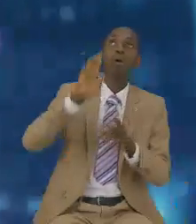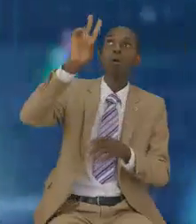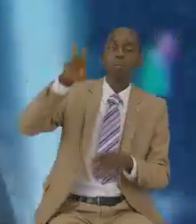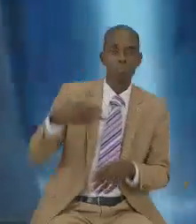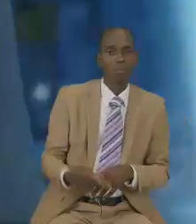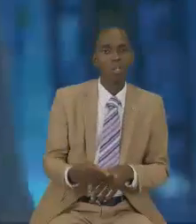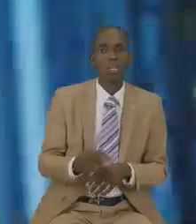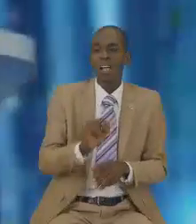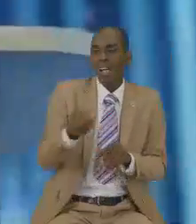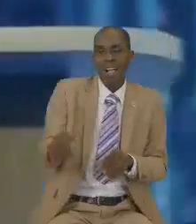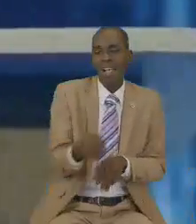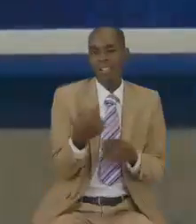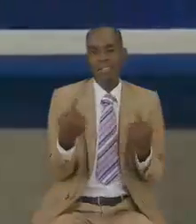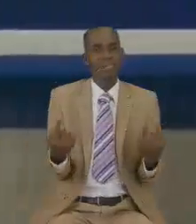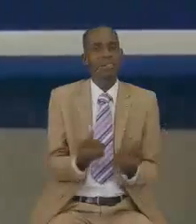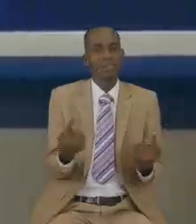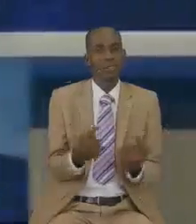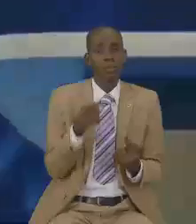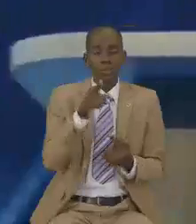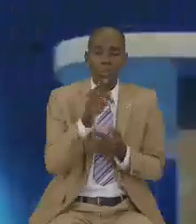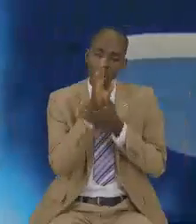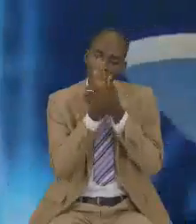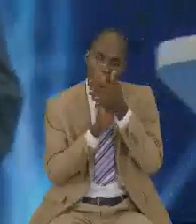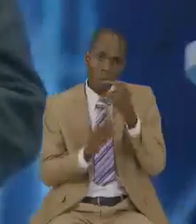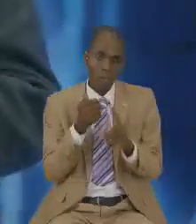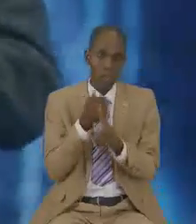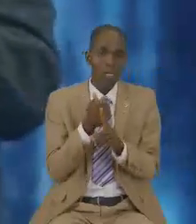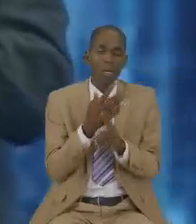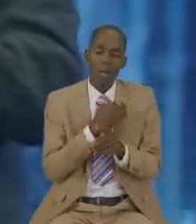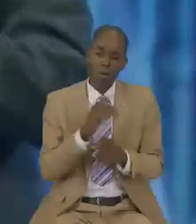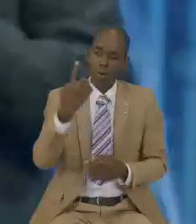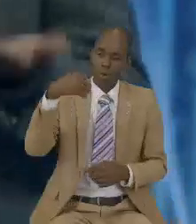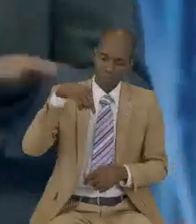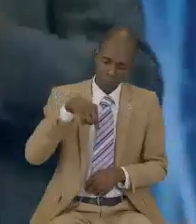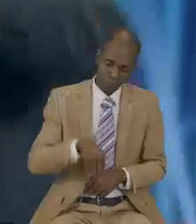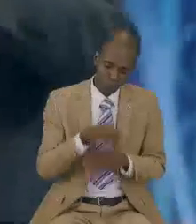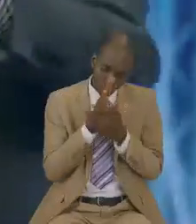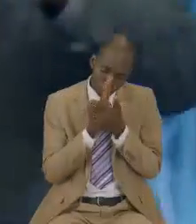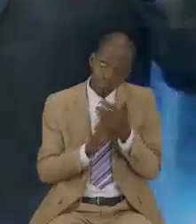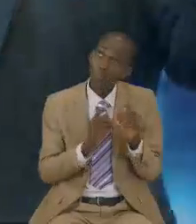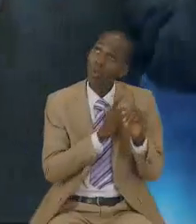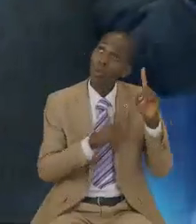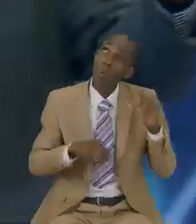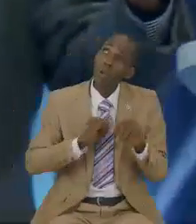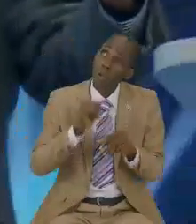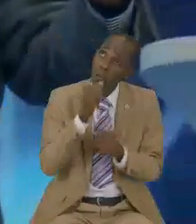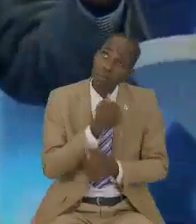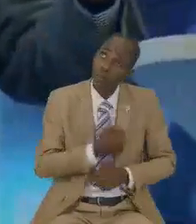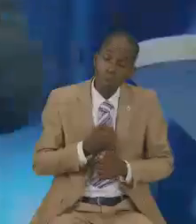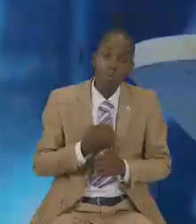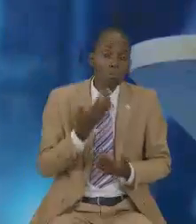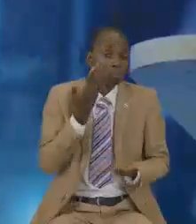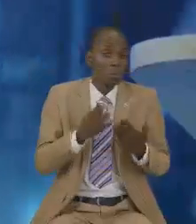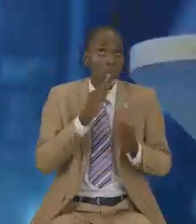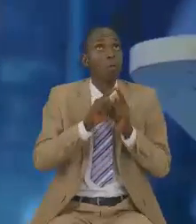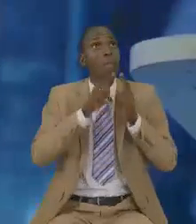humble yourself and you come down and you say, Lord, I am sorry. A big sin, a